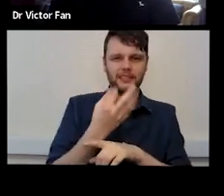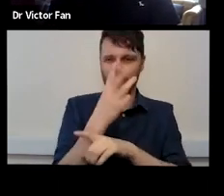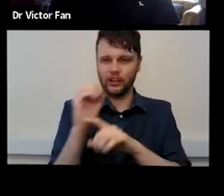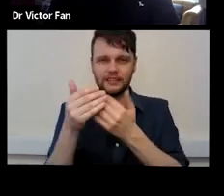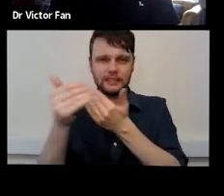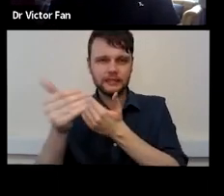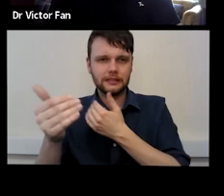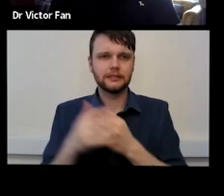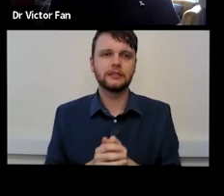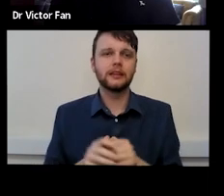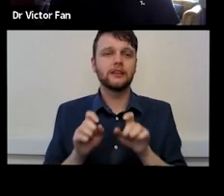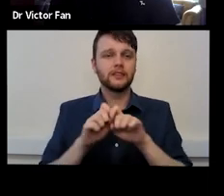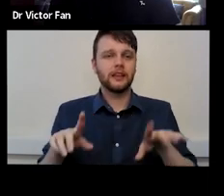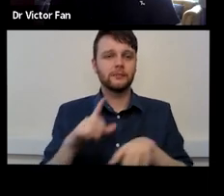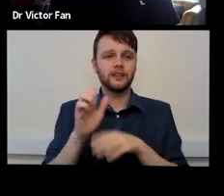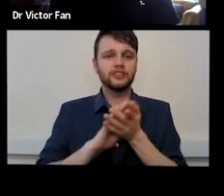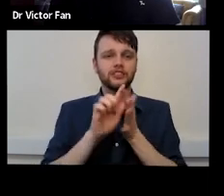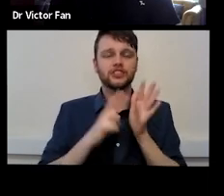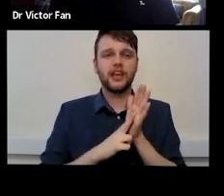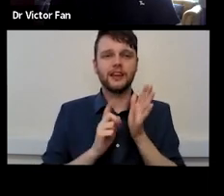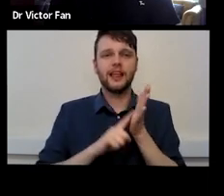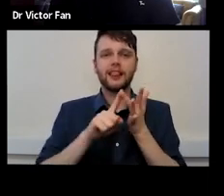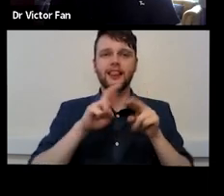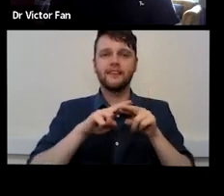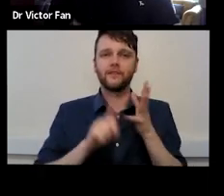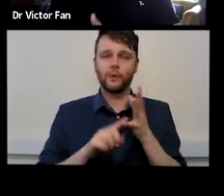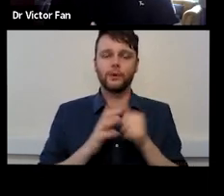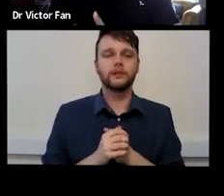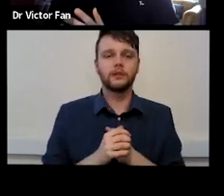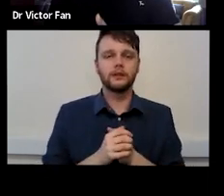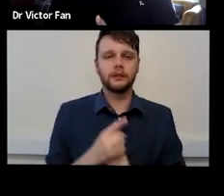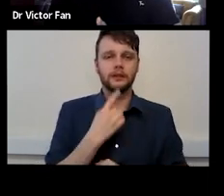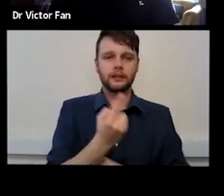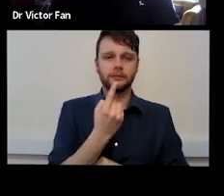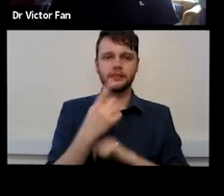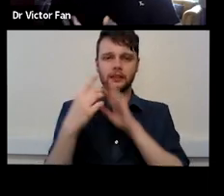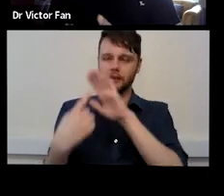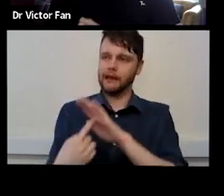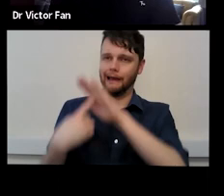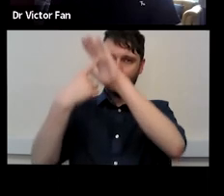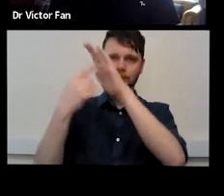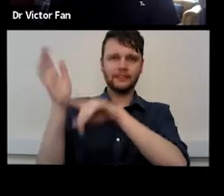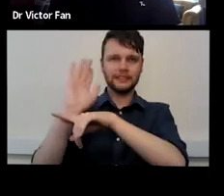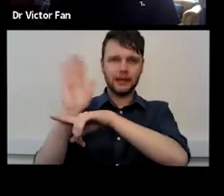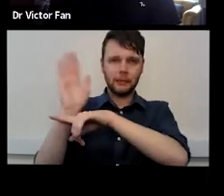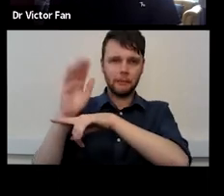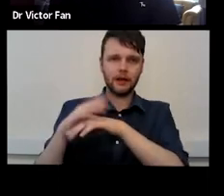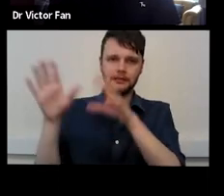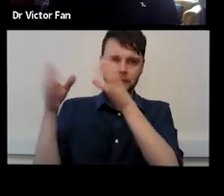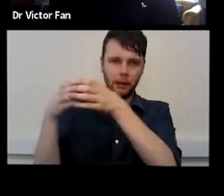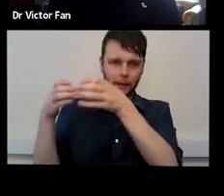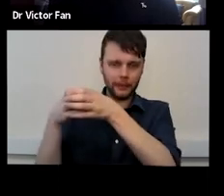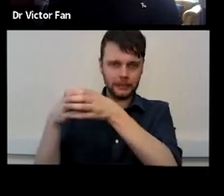For example, Chen Mifu, who was the head of the cinema